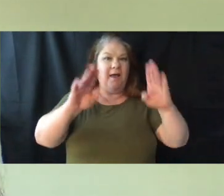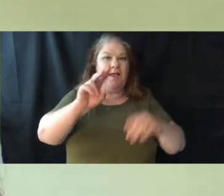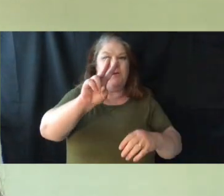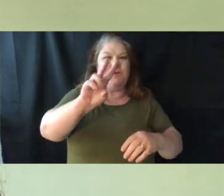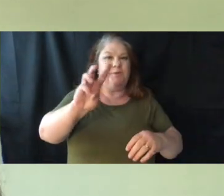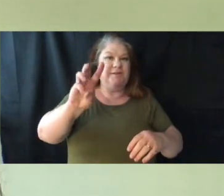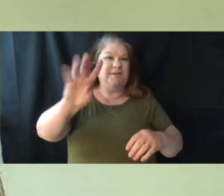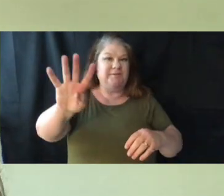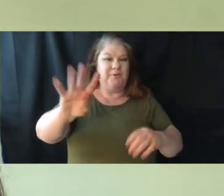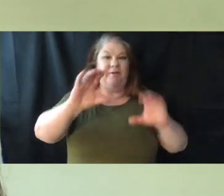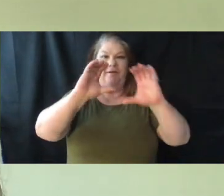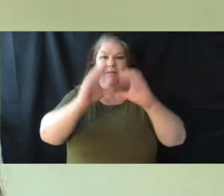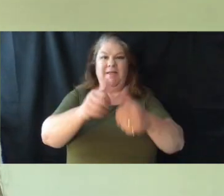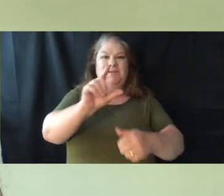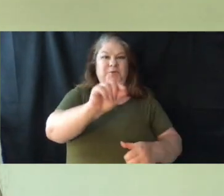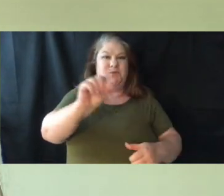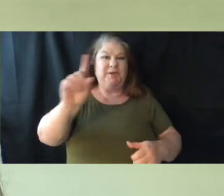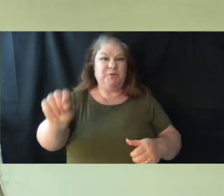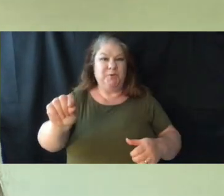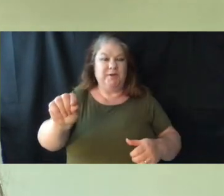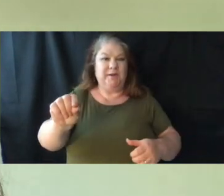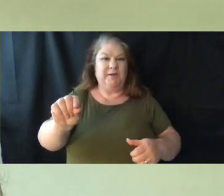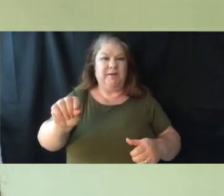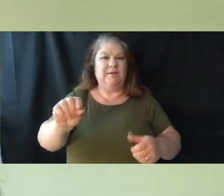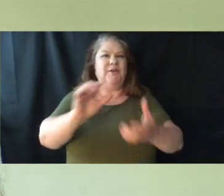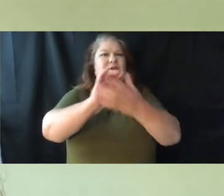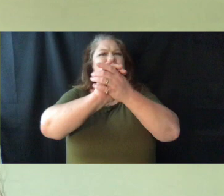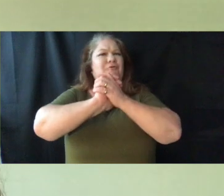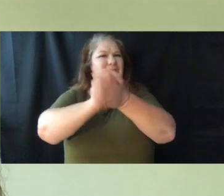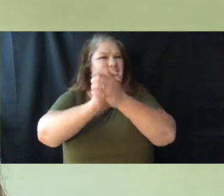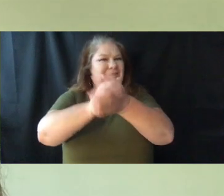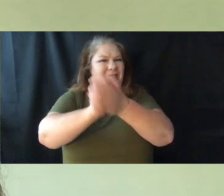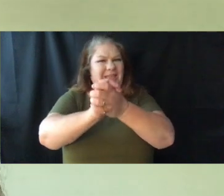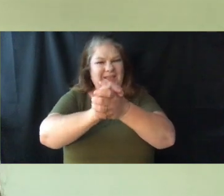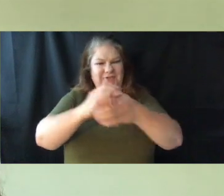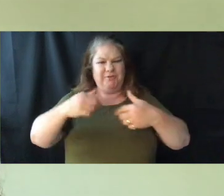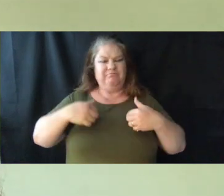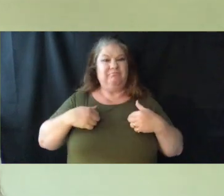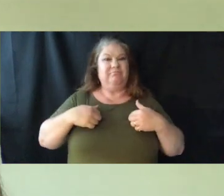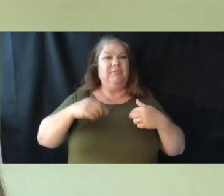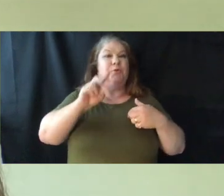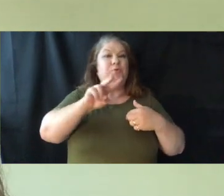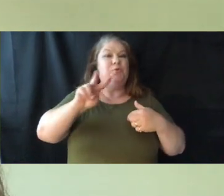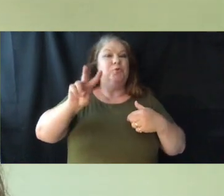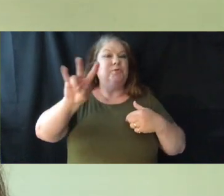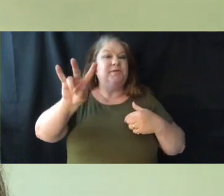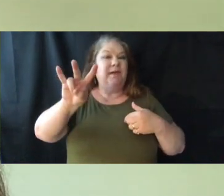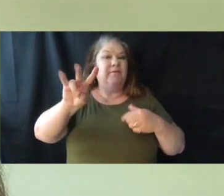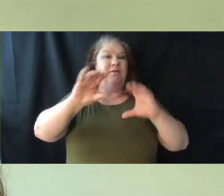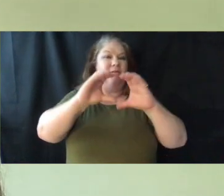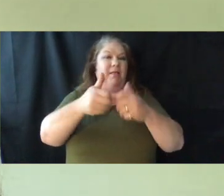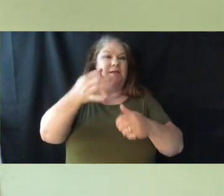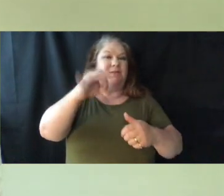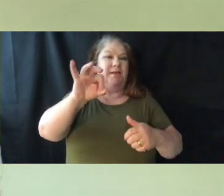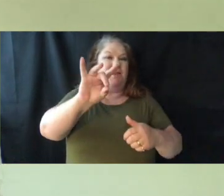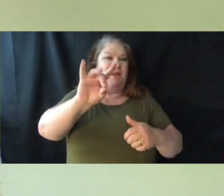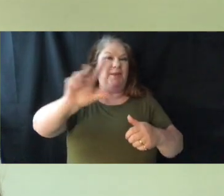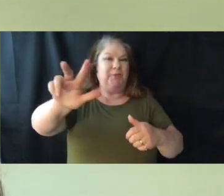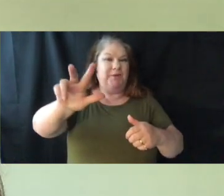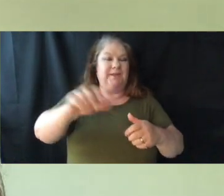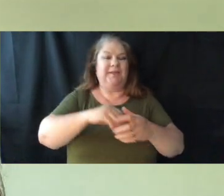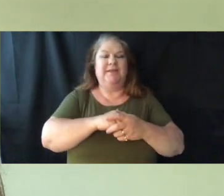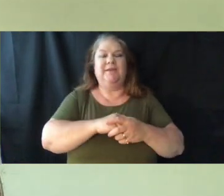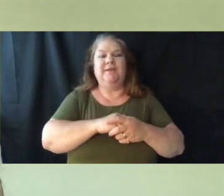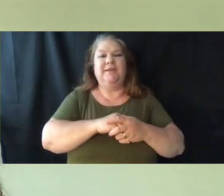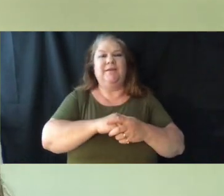Hi, 264, class of 2020. Big congratulations coming to you from 227, class of